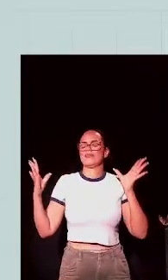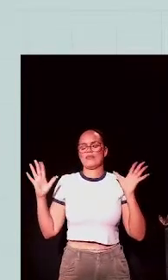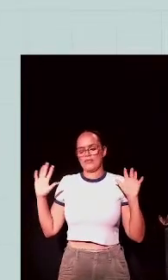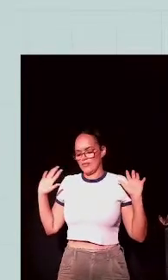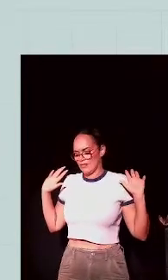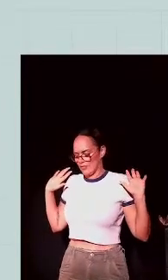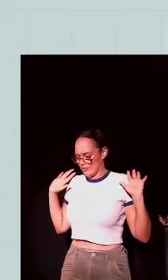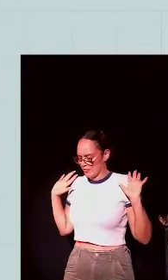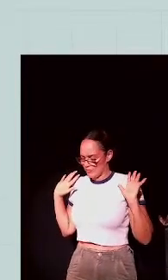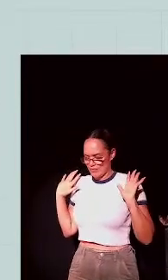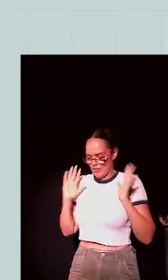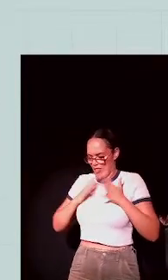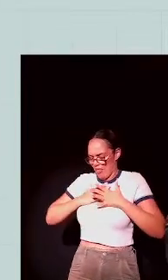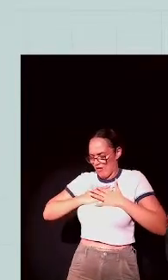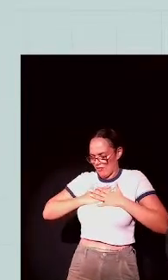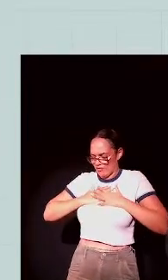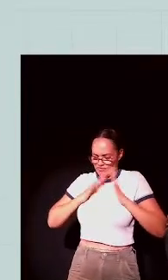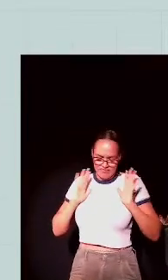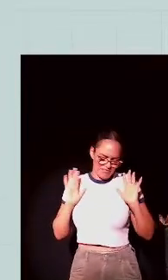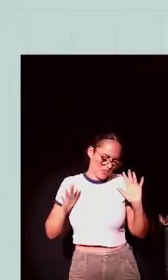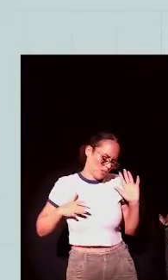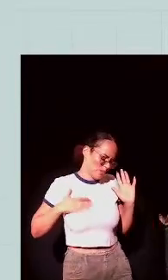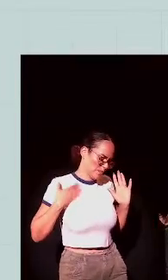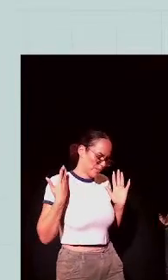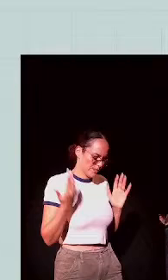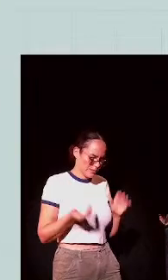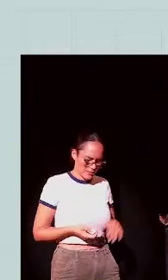don't wanna fall in love.